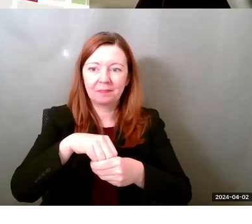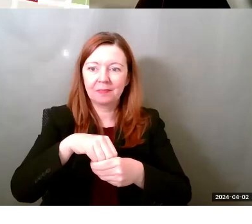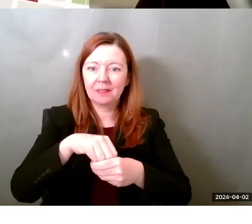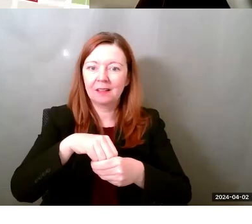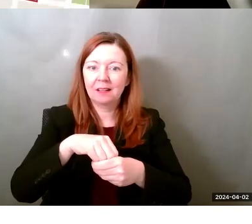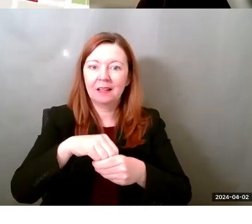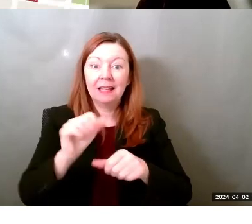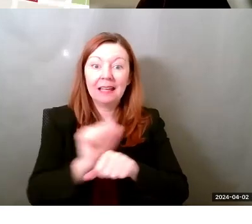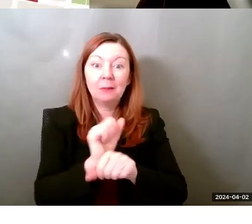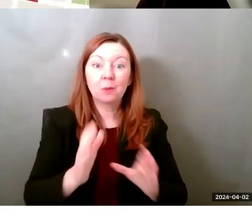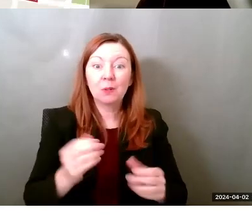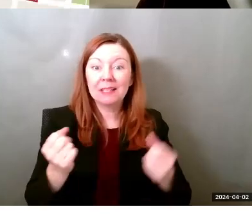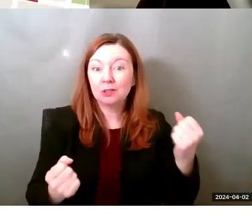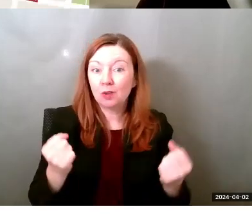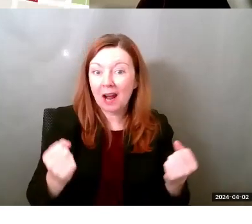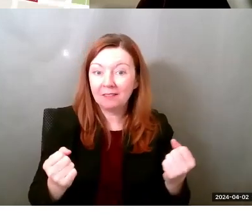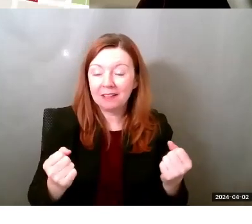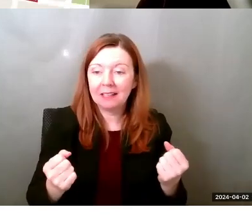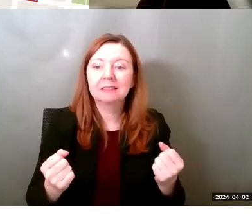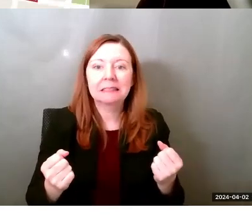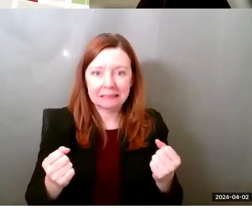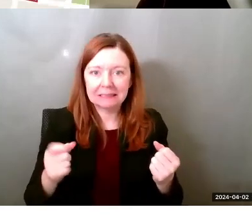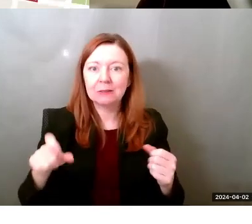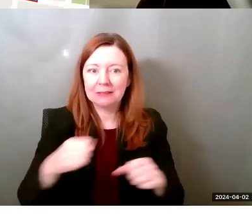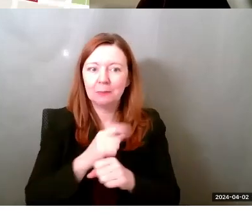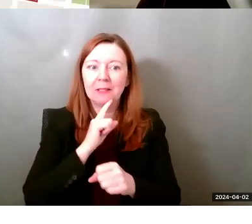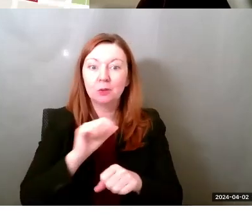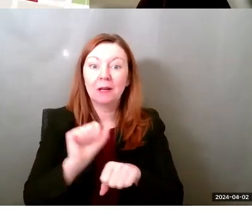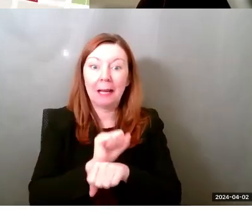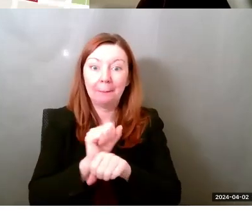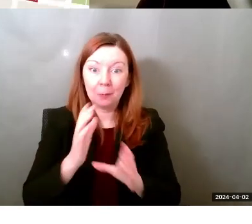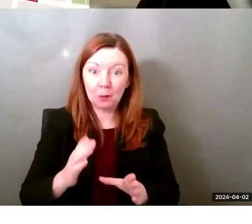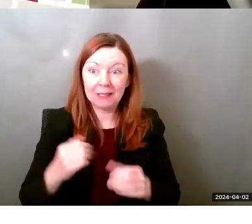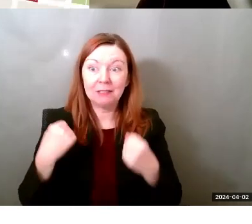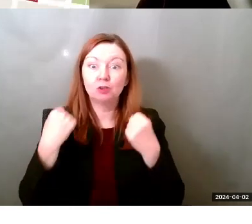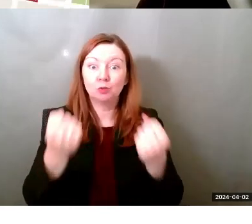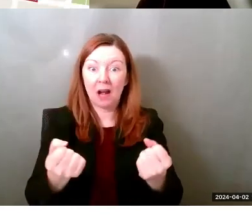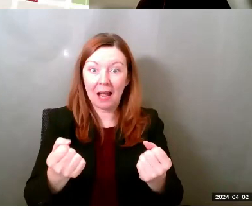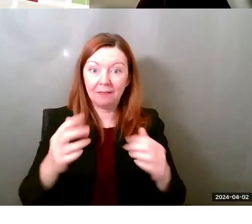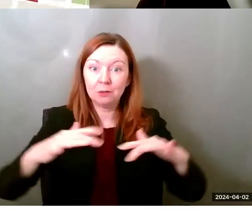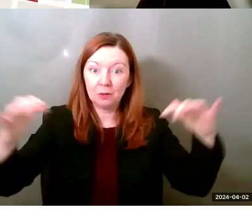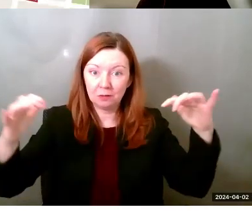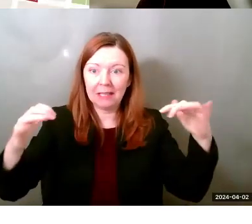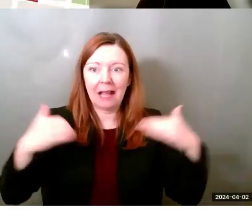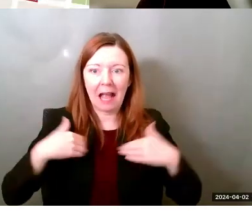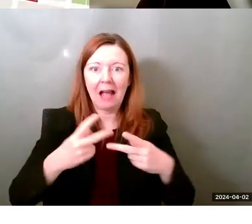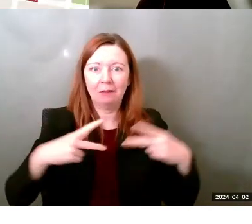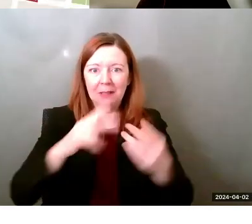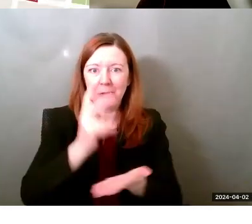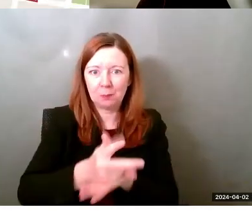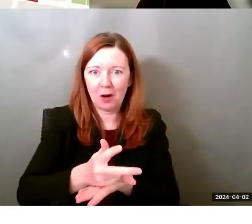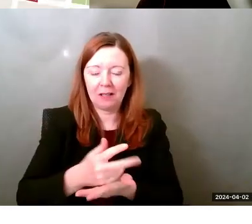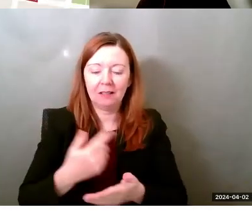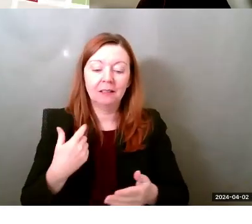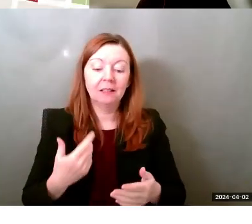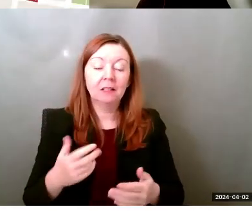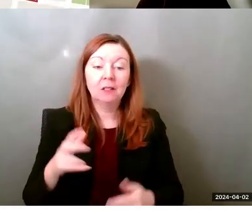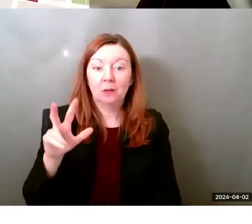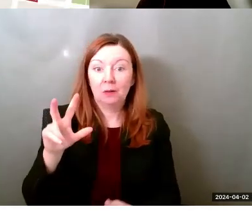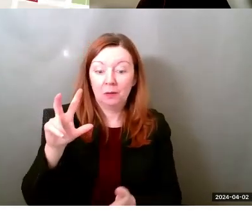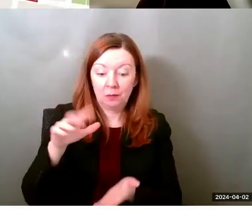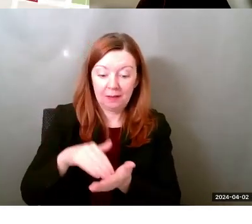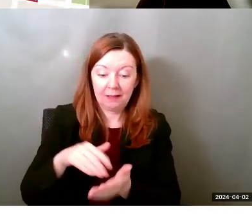for employees driving. And so they said, you need to account for your employees driving to the arena as well. So we increased that 3,100